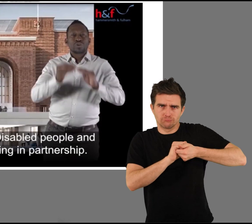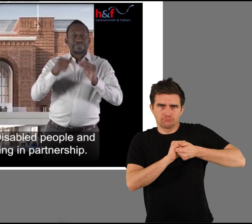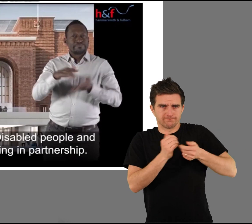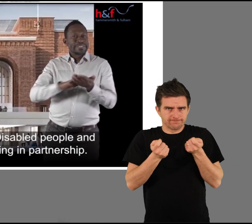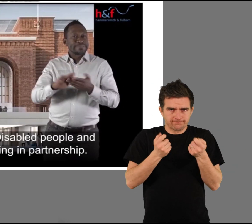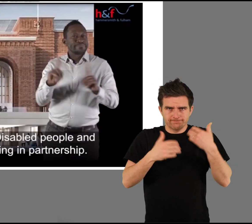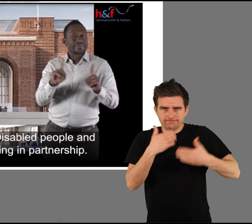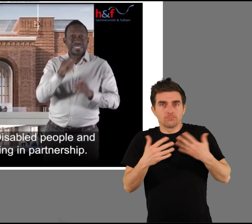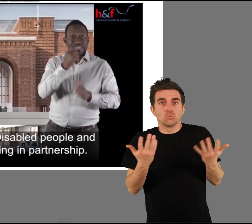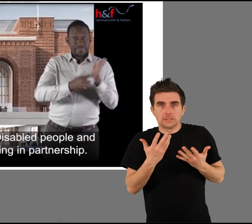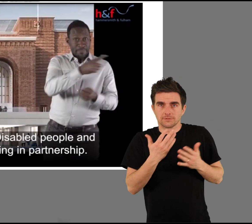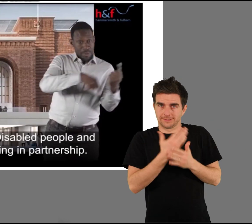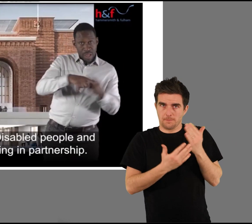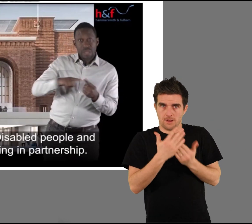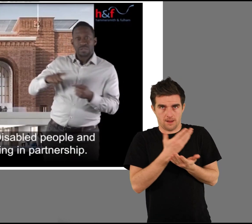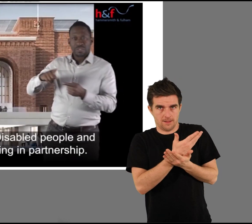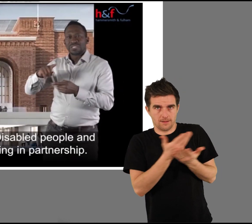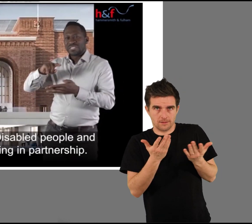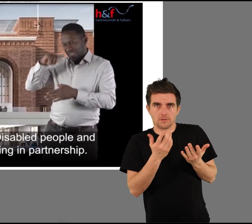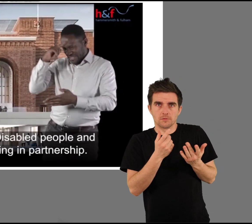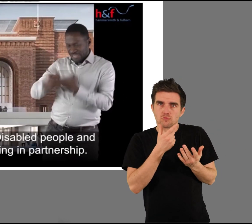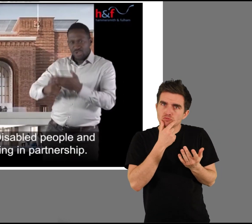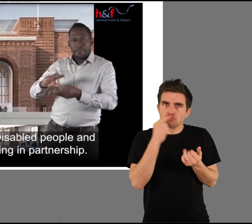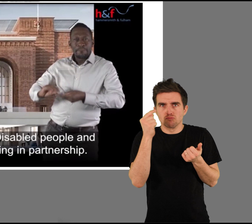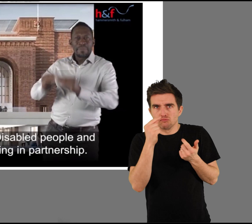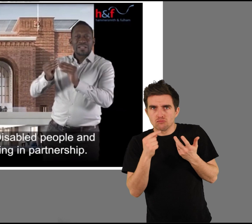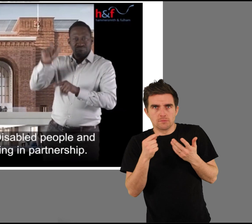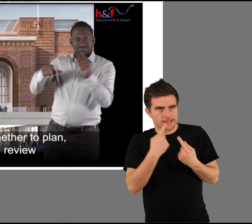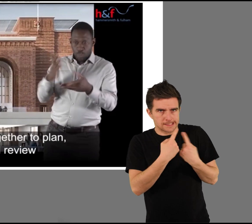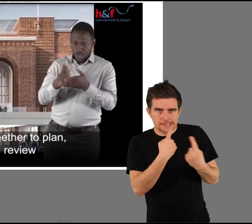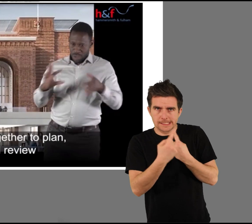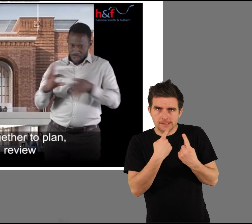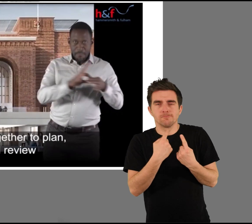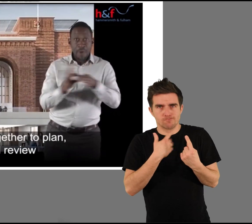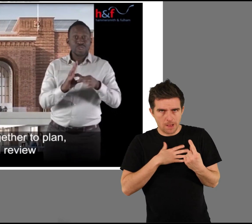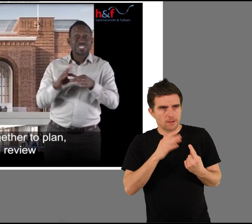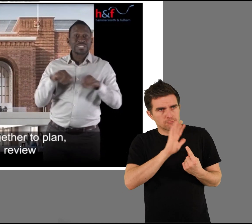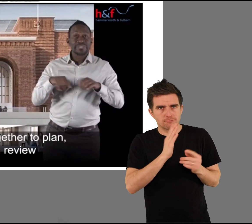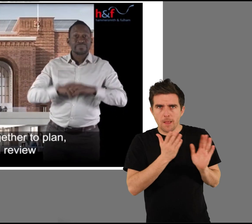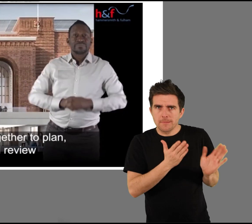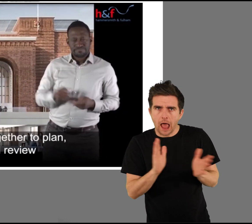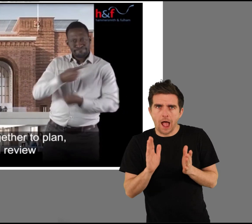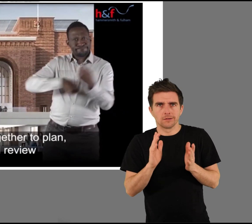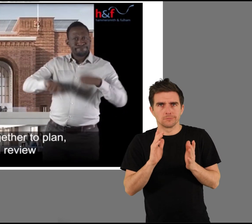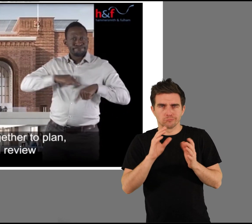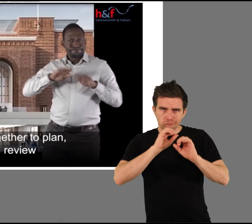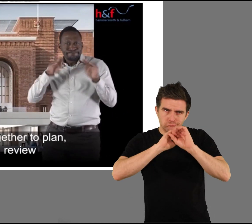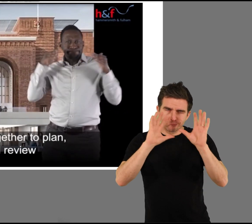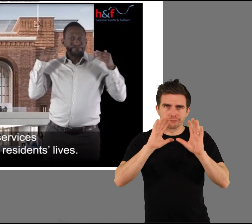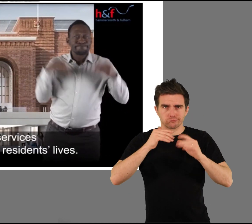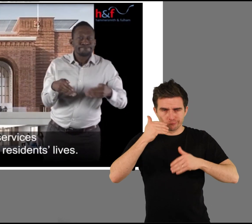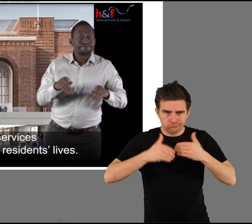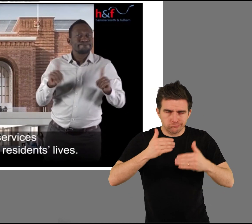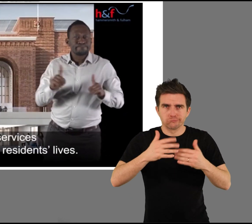Co-production means disabled people and decision makers working in partnership. We're working together to plan, design and